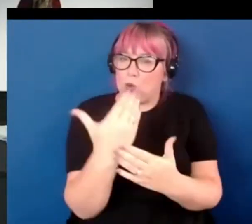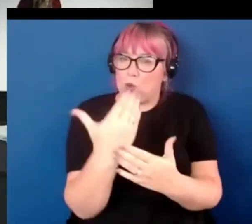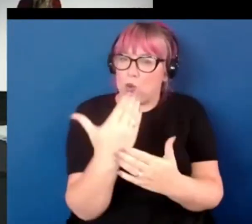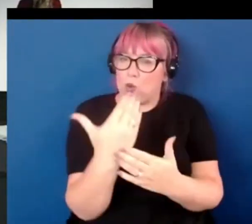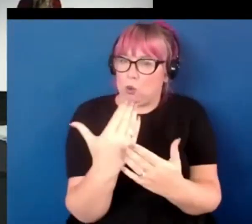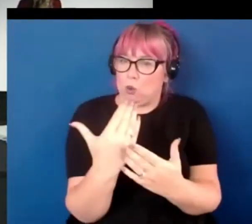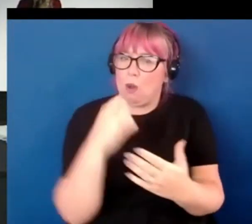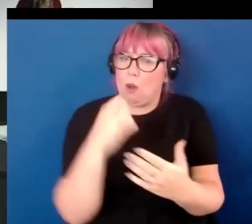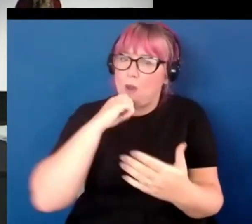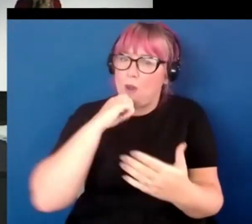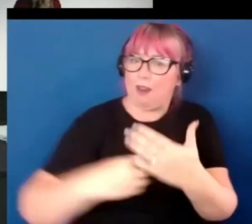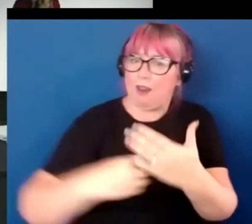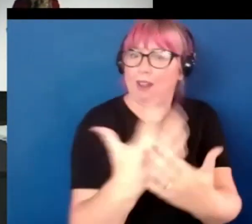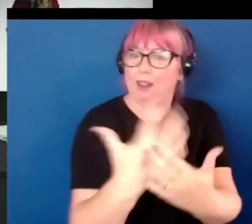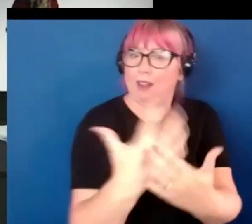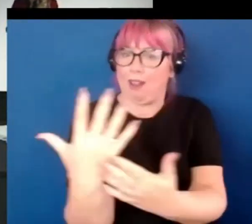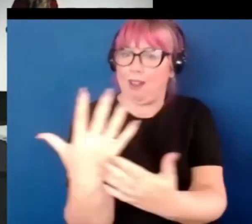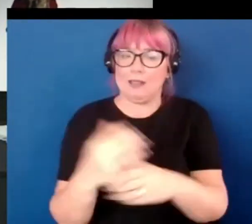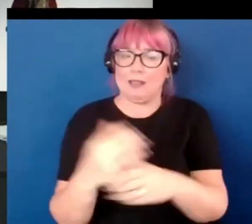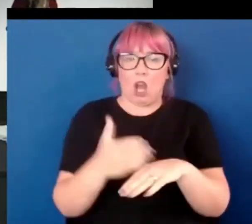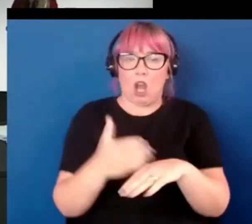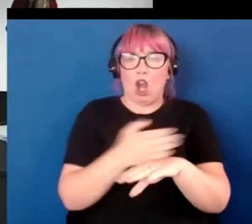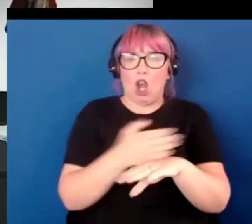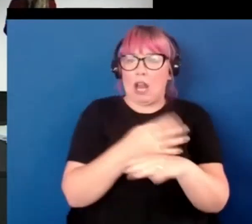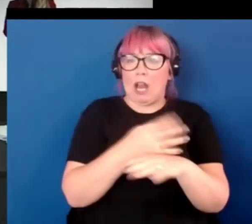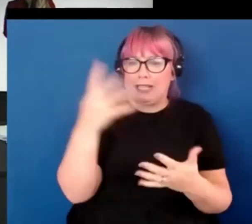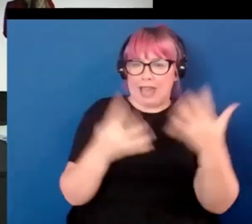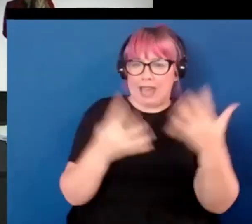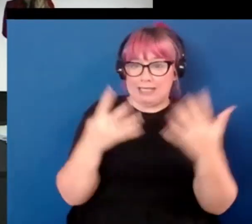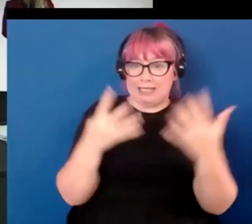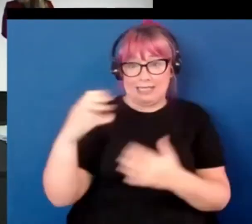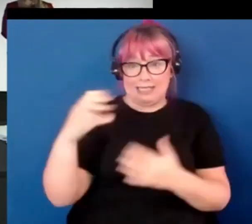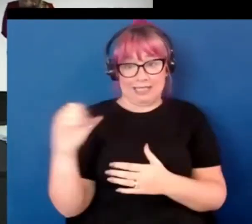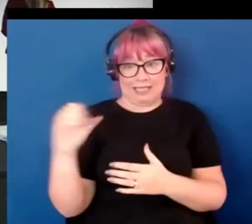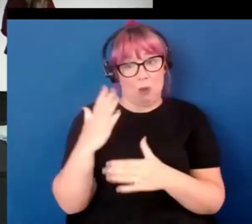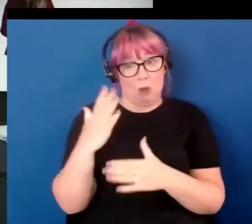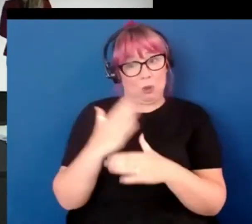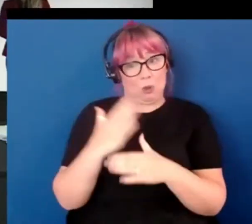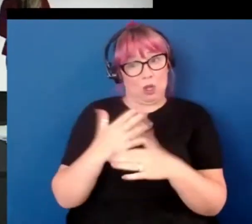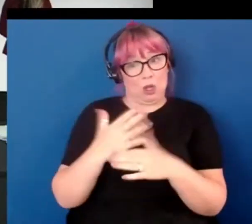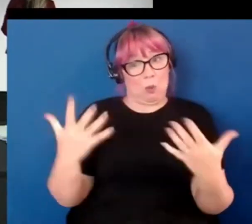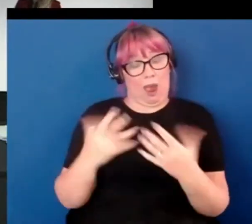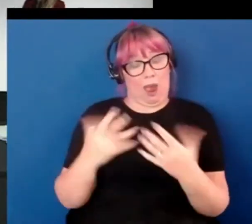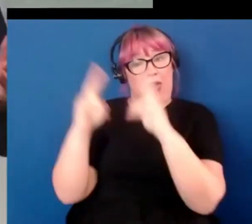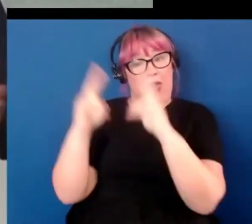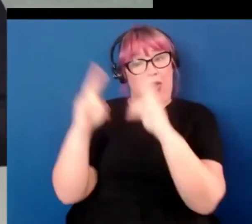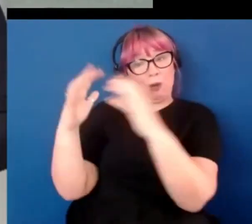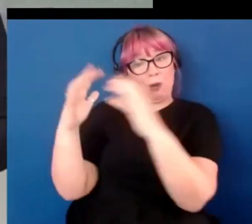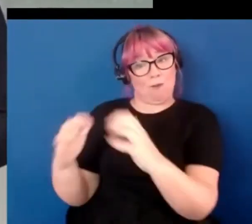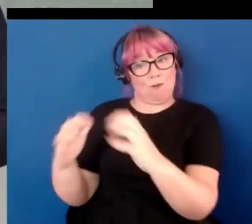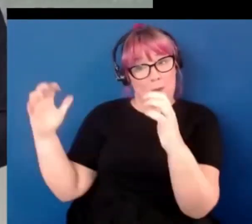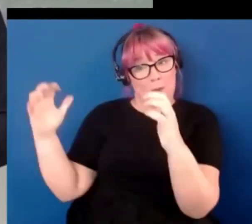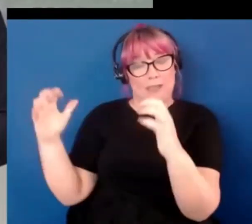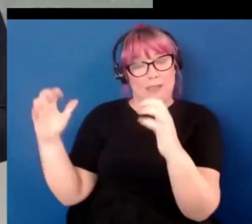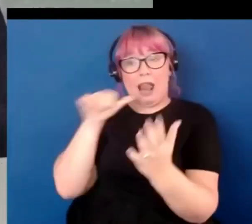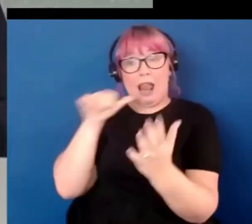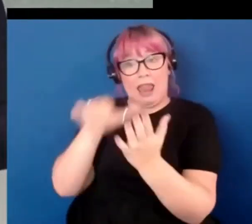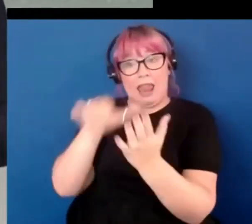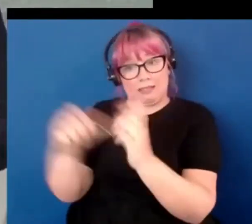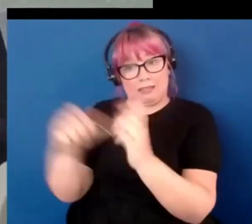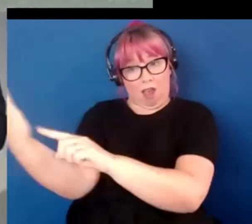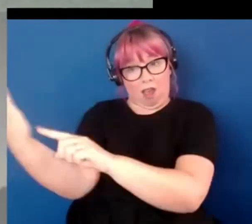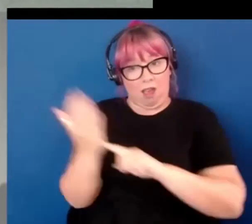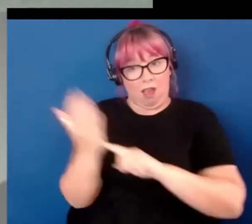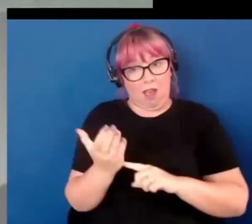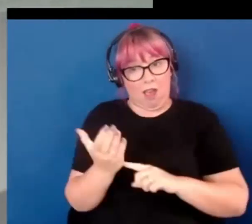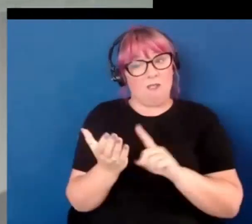In the early 1990s, I was working in the House of Commons. And I got a letter across my desk from an academic in Scotland suggesting we should